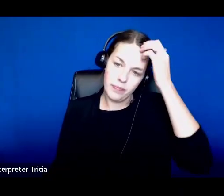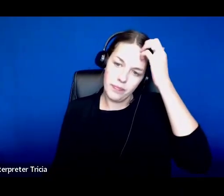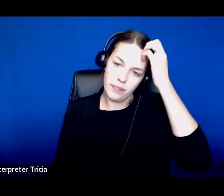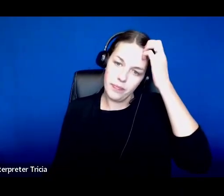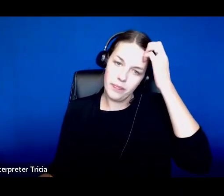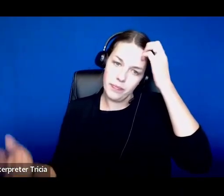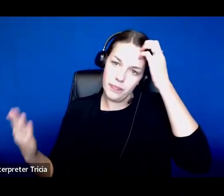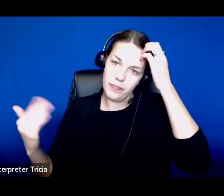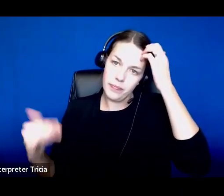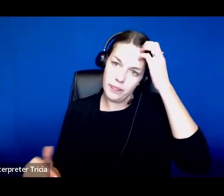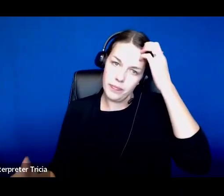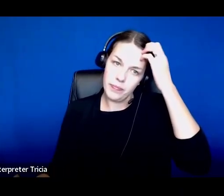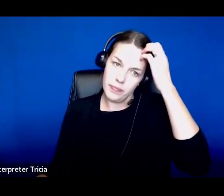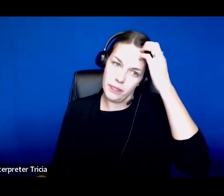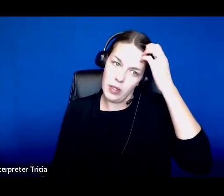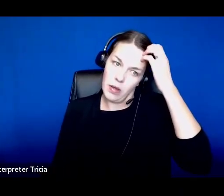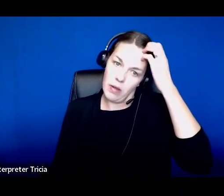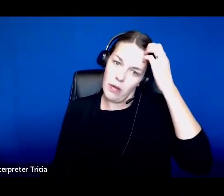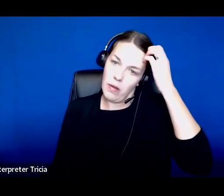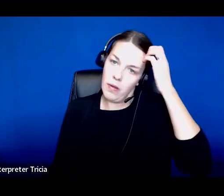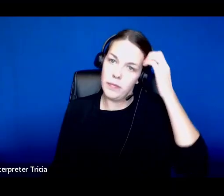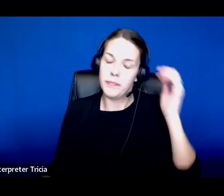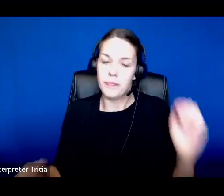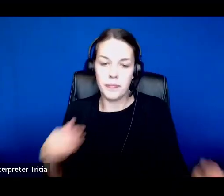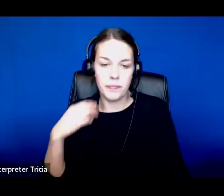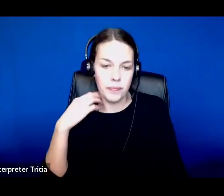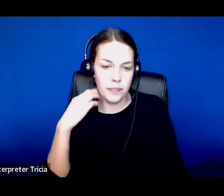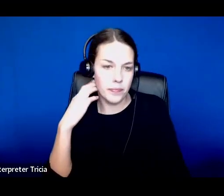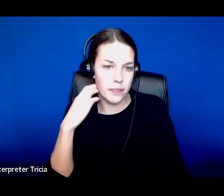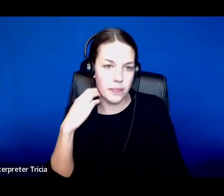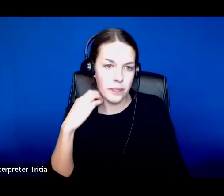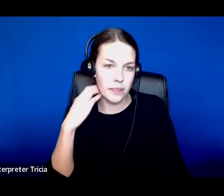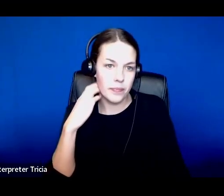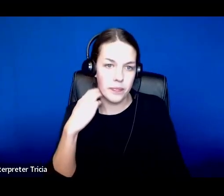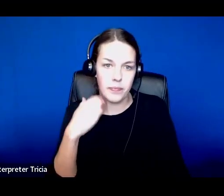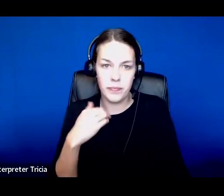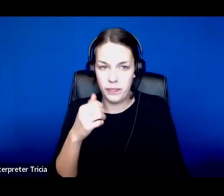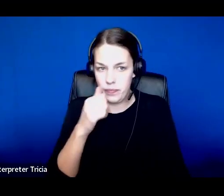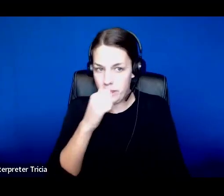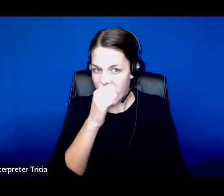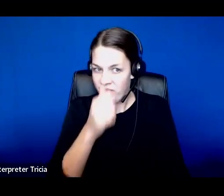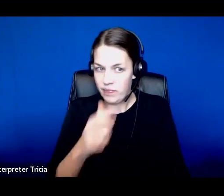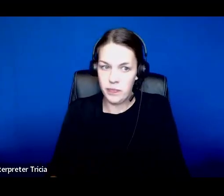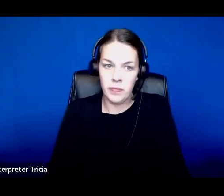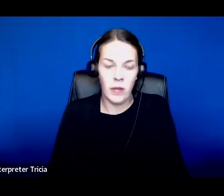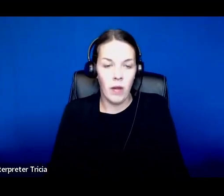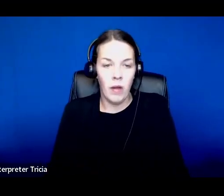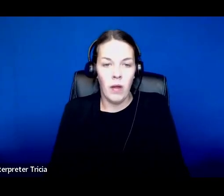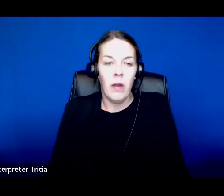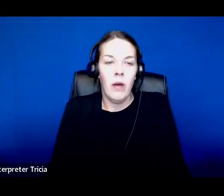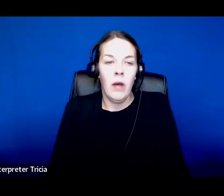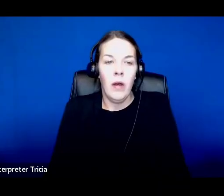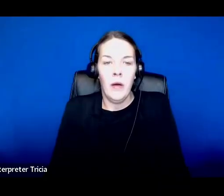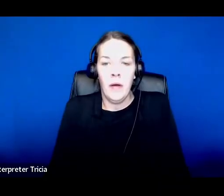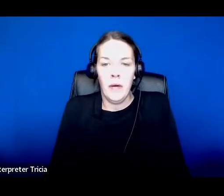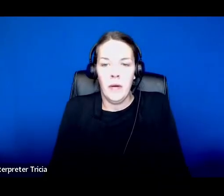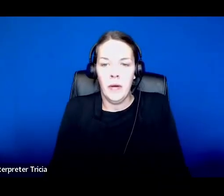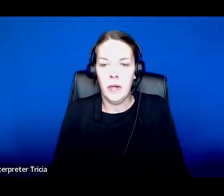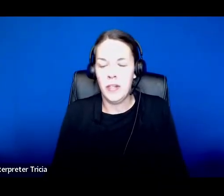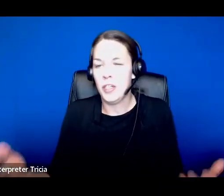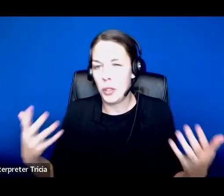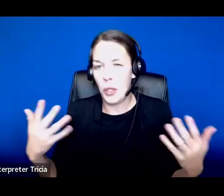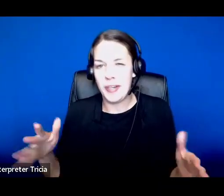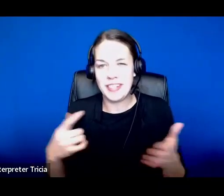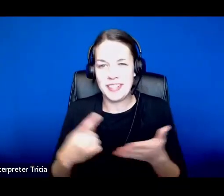Let's go to the next slide. Oh, I already talked about